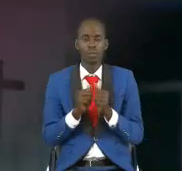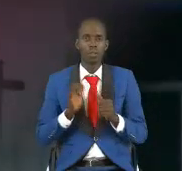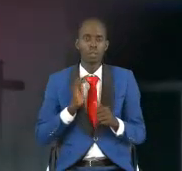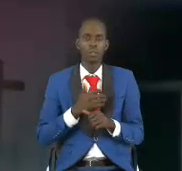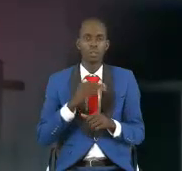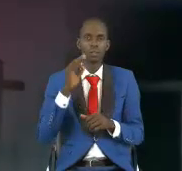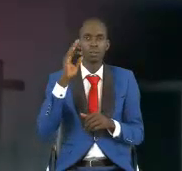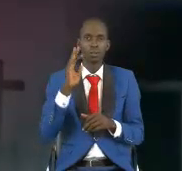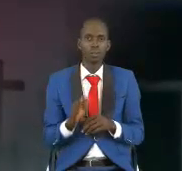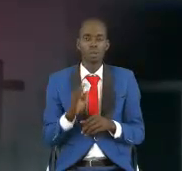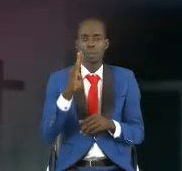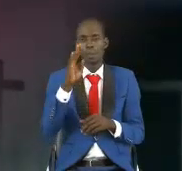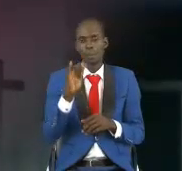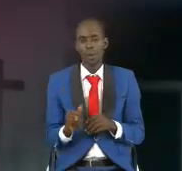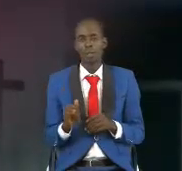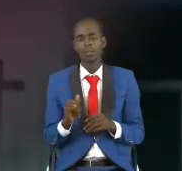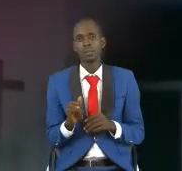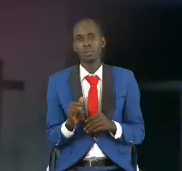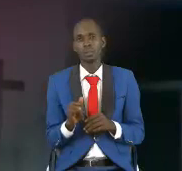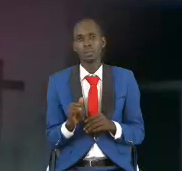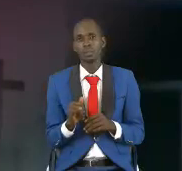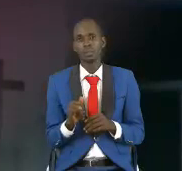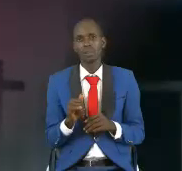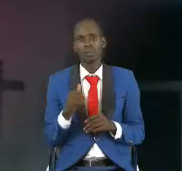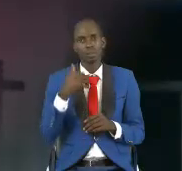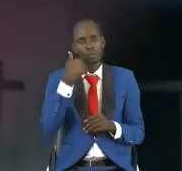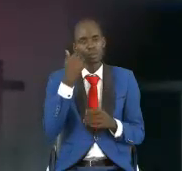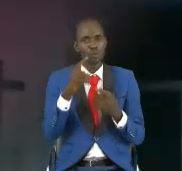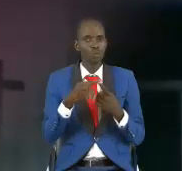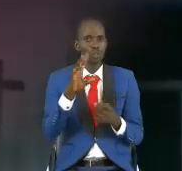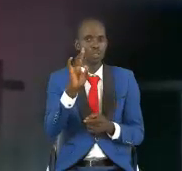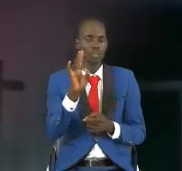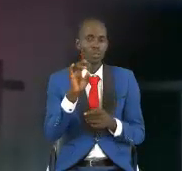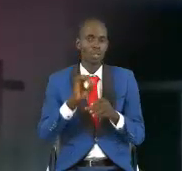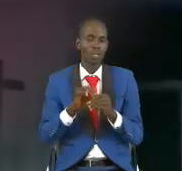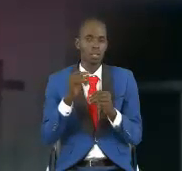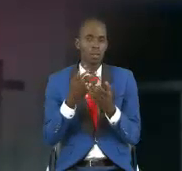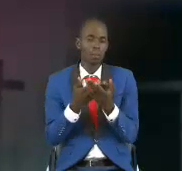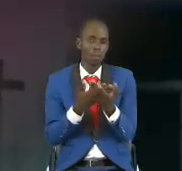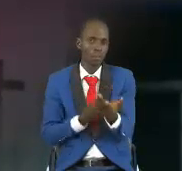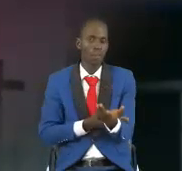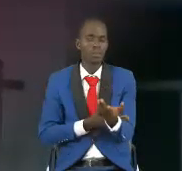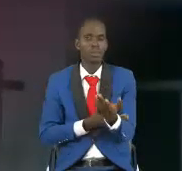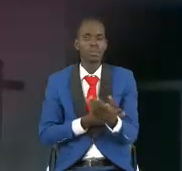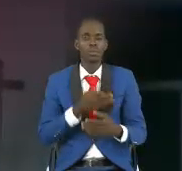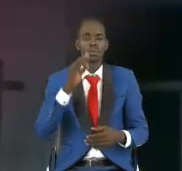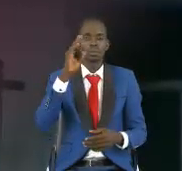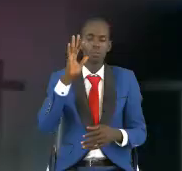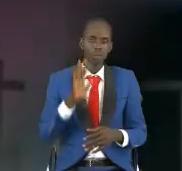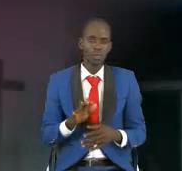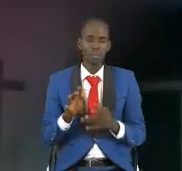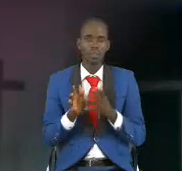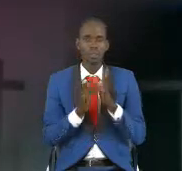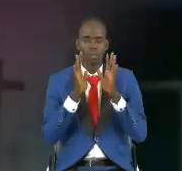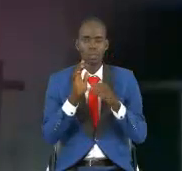6:45 tomorrow morning, ministers, Christian workers, professionals of whatever